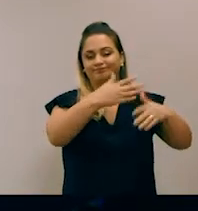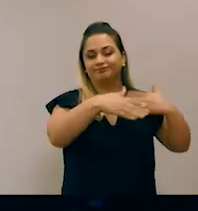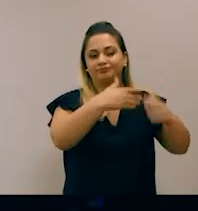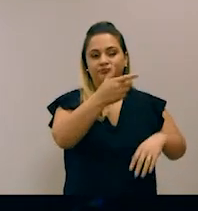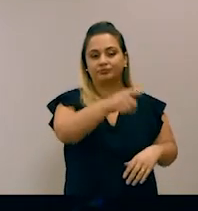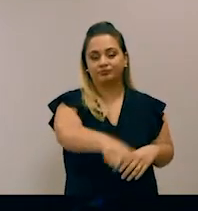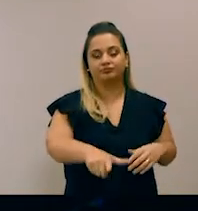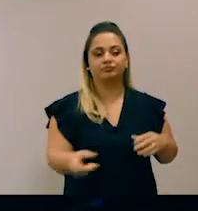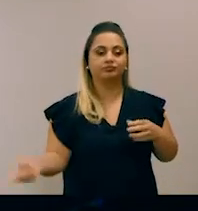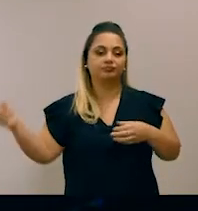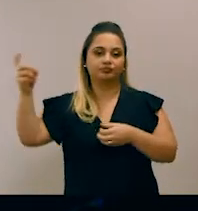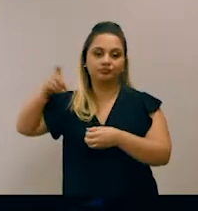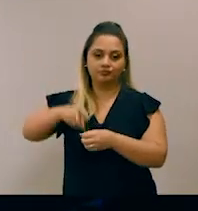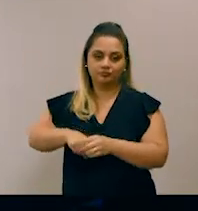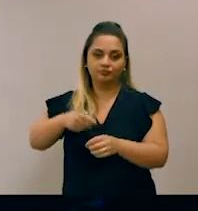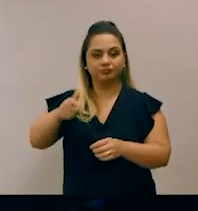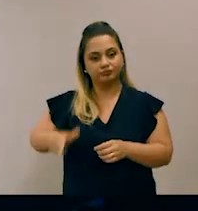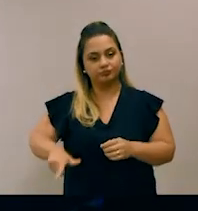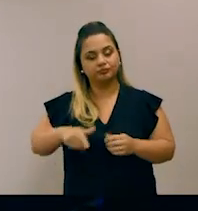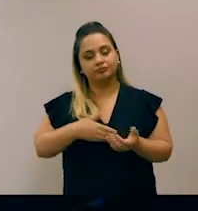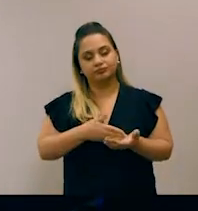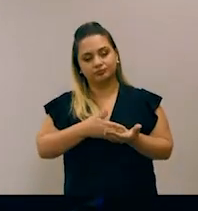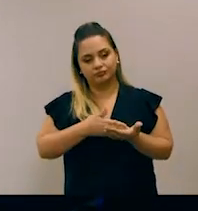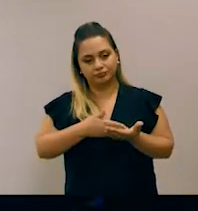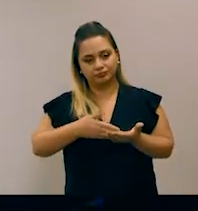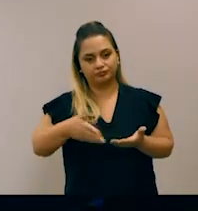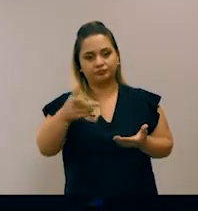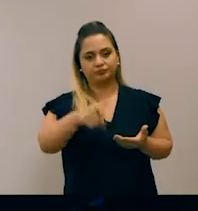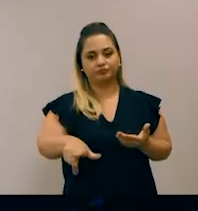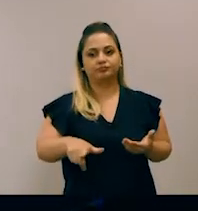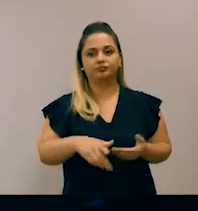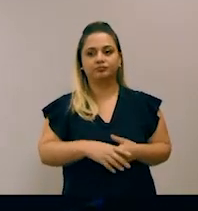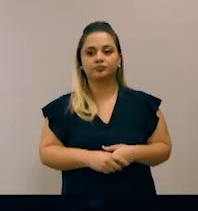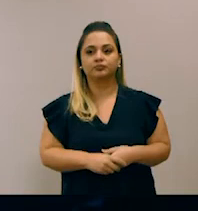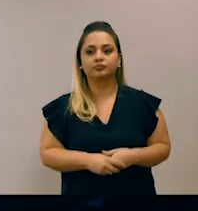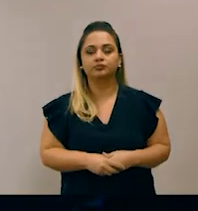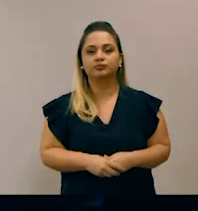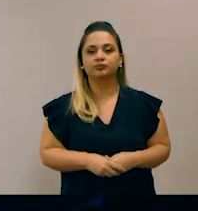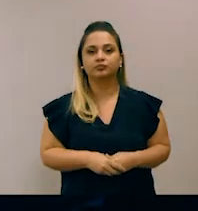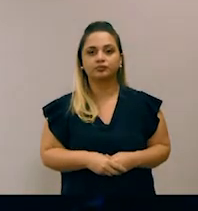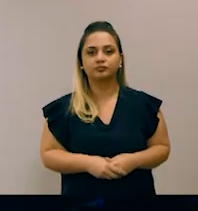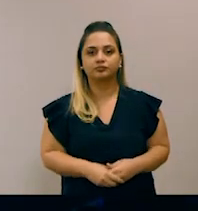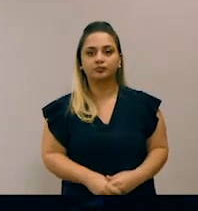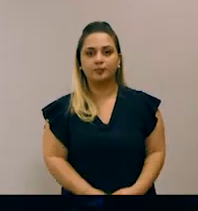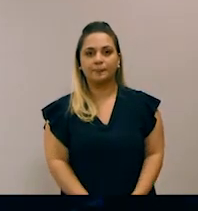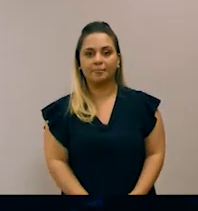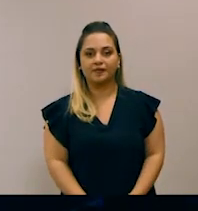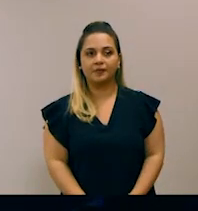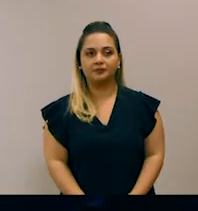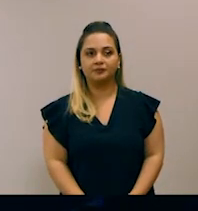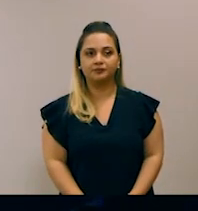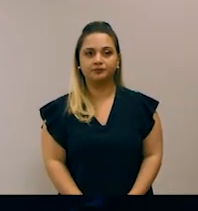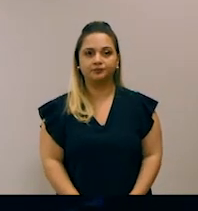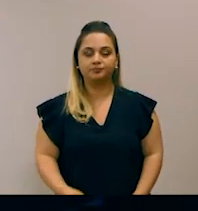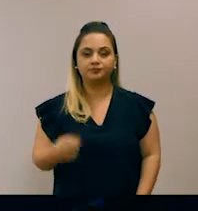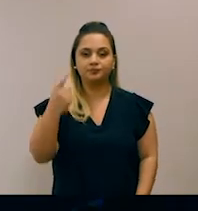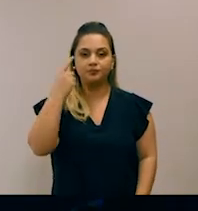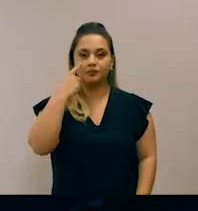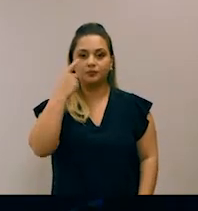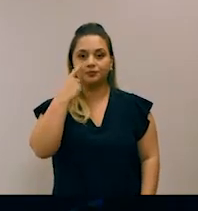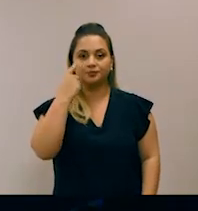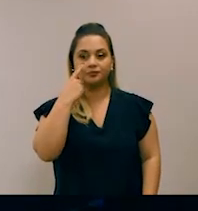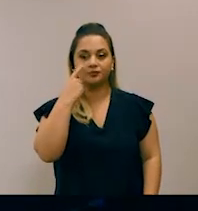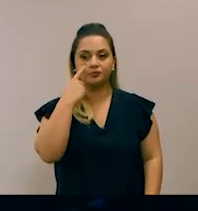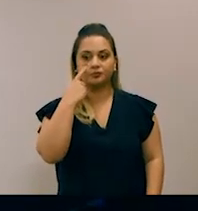justice, and to do all this work again, and then you will have the correct